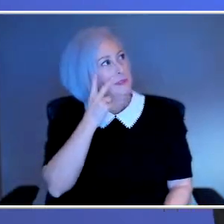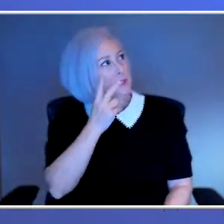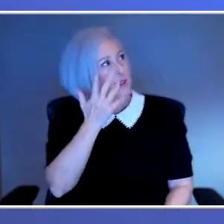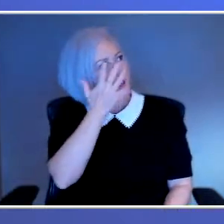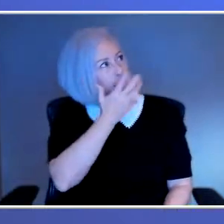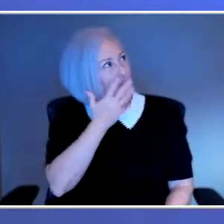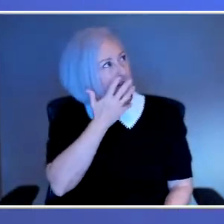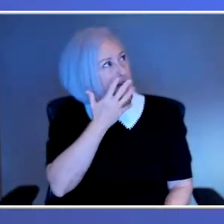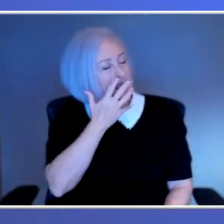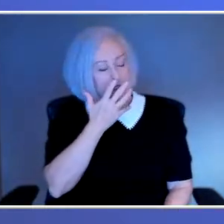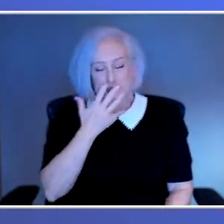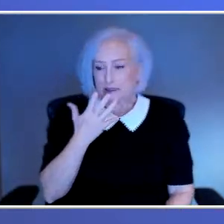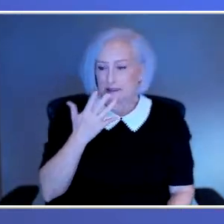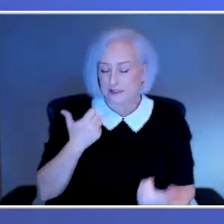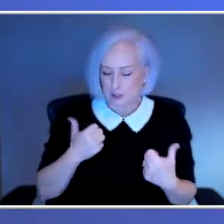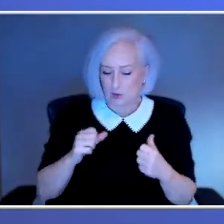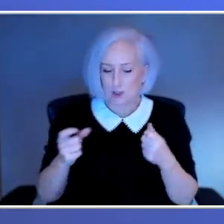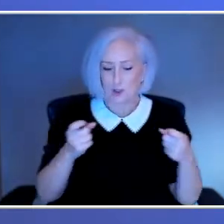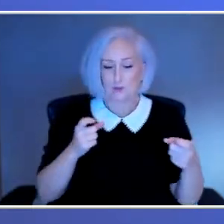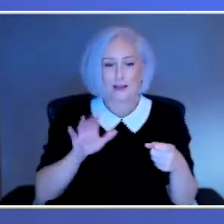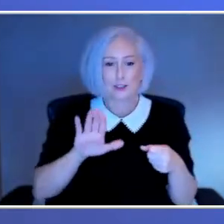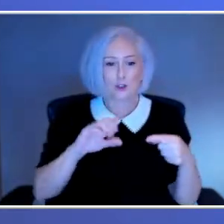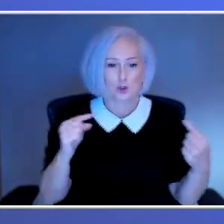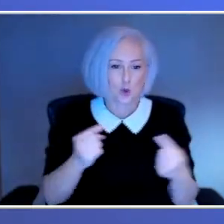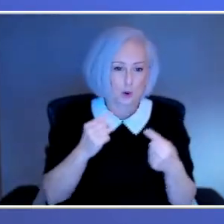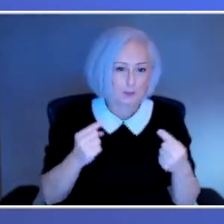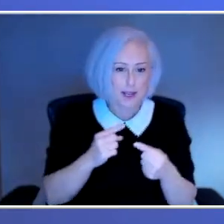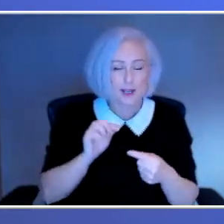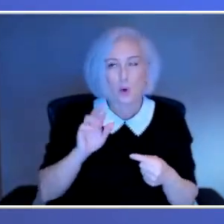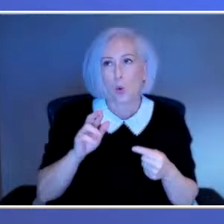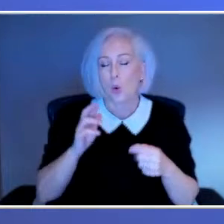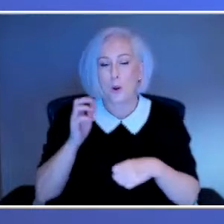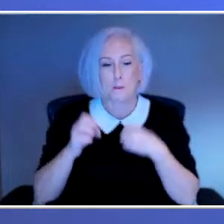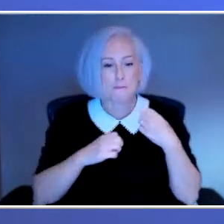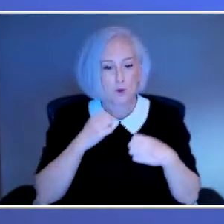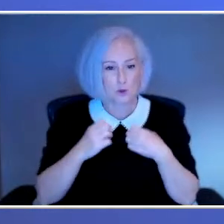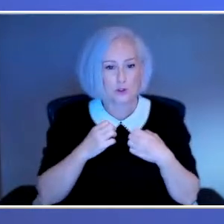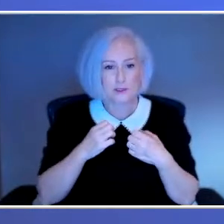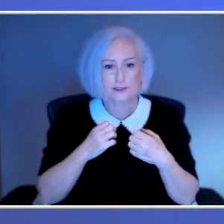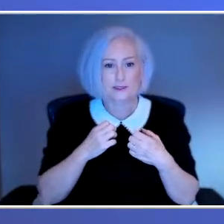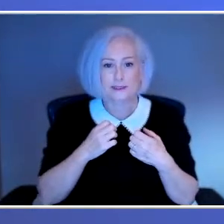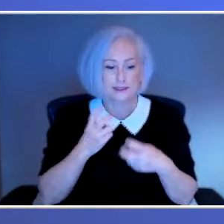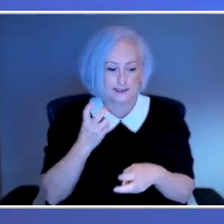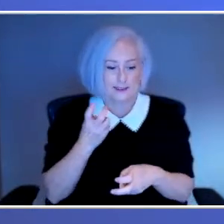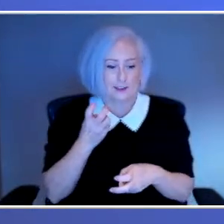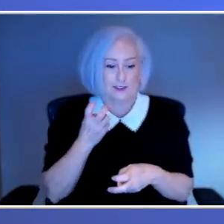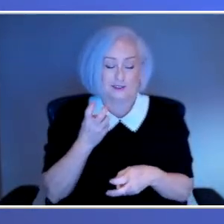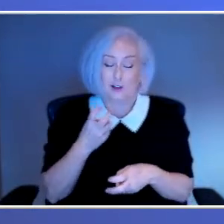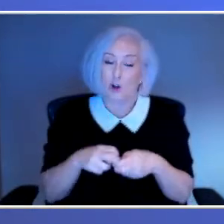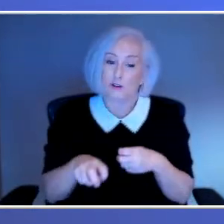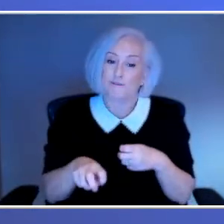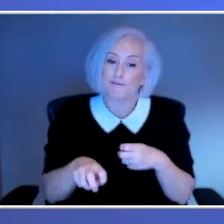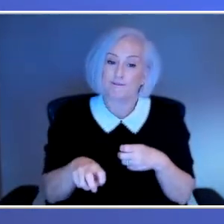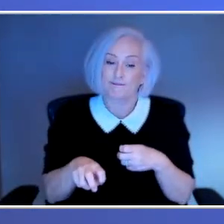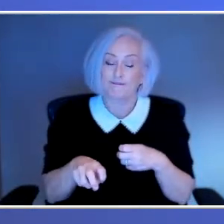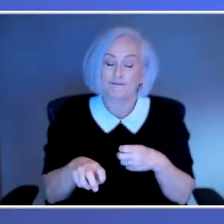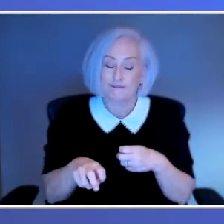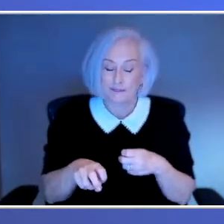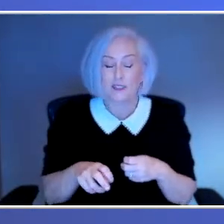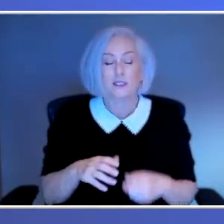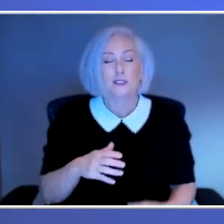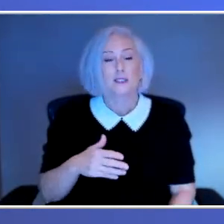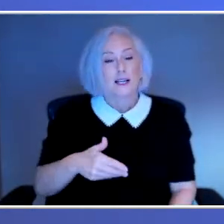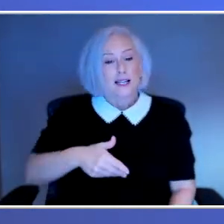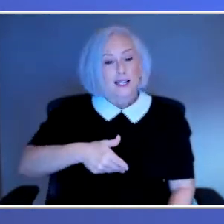pain or your emotions, and it's just hard to deal with. And then the stomach, or the weight was